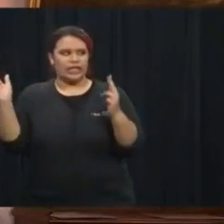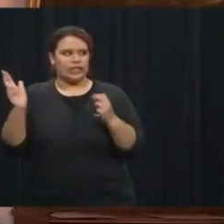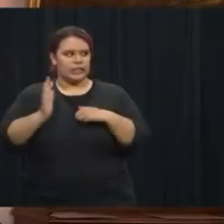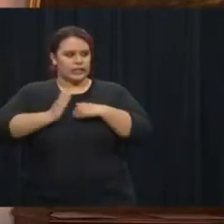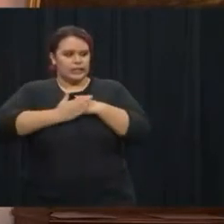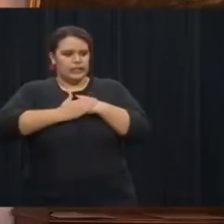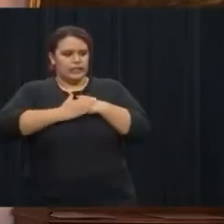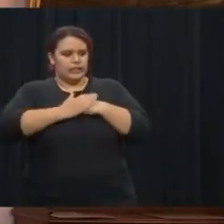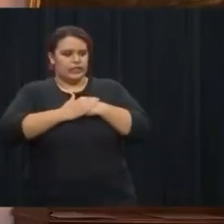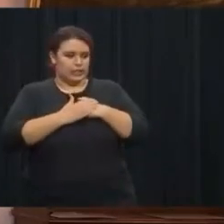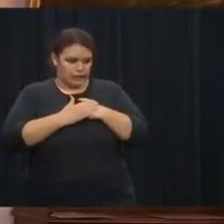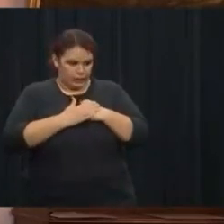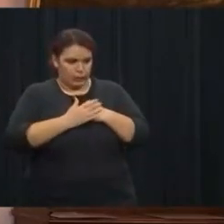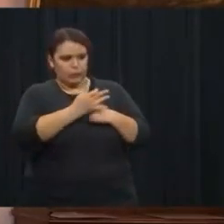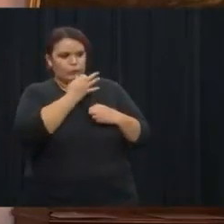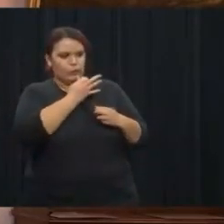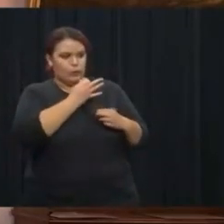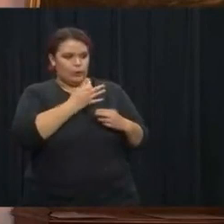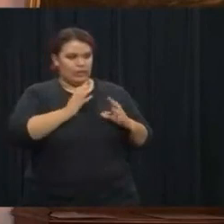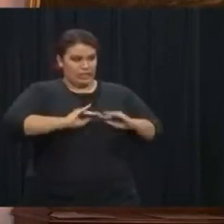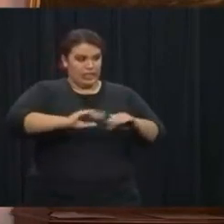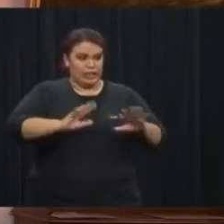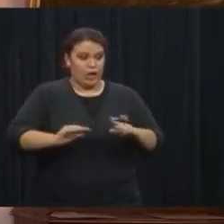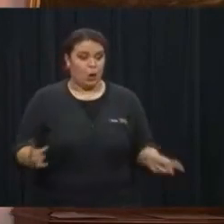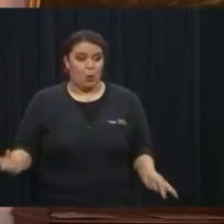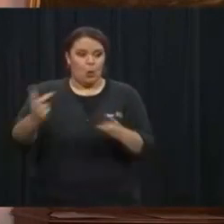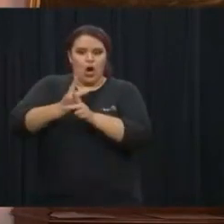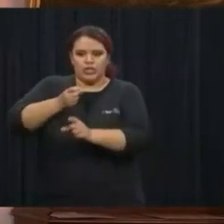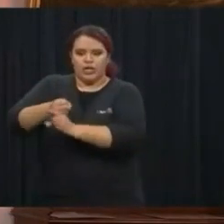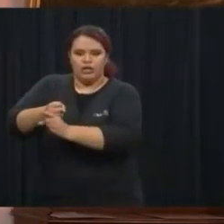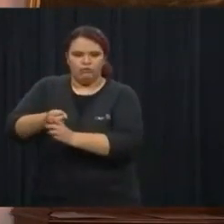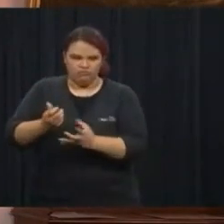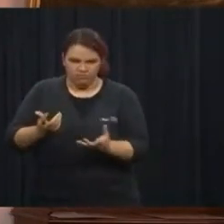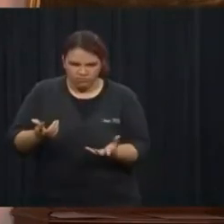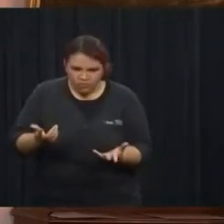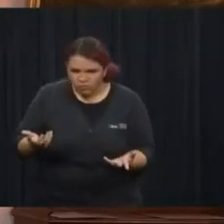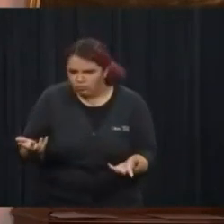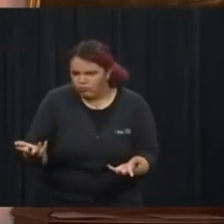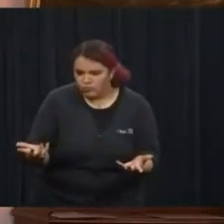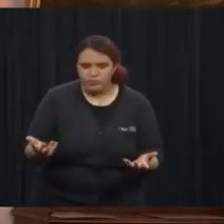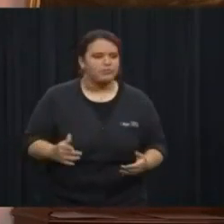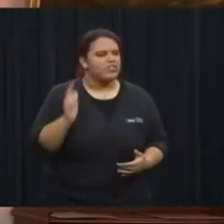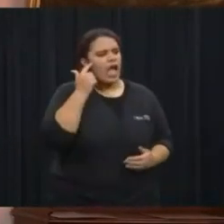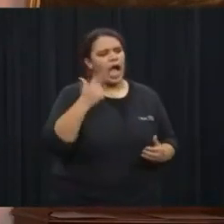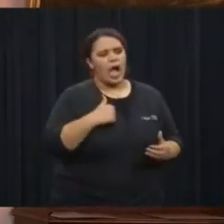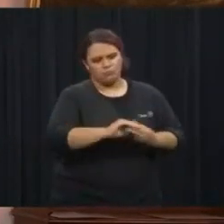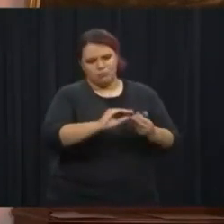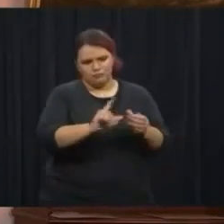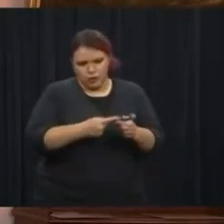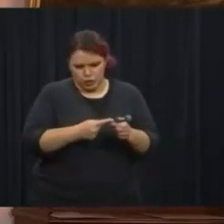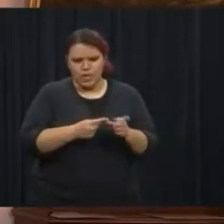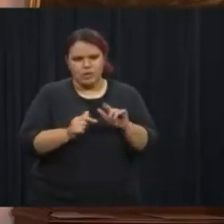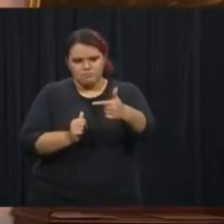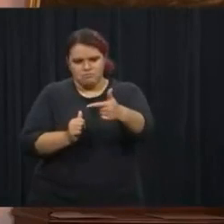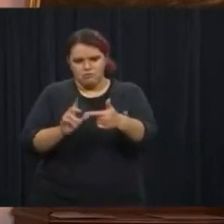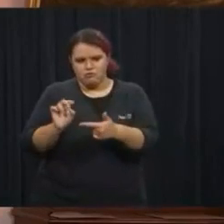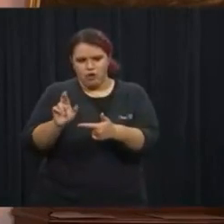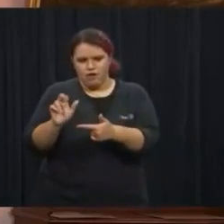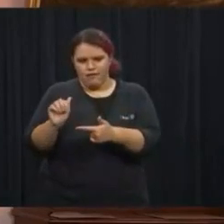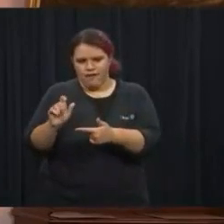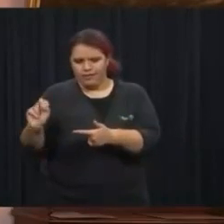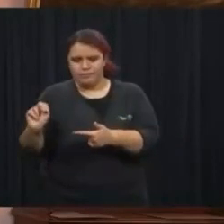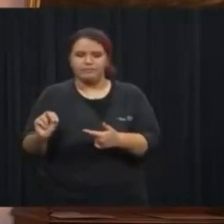limit the prescription to 14 days if we are going to use it in these compassionate use circumstances so that people don't just stockpile it